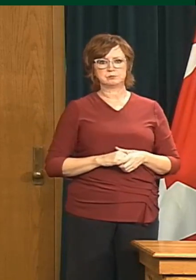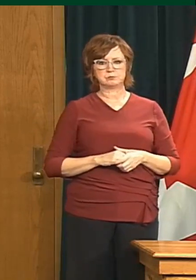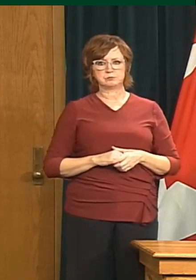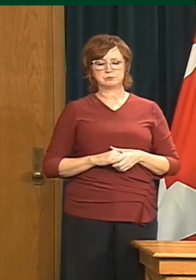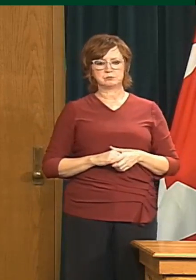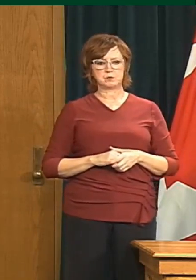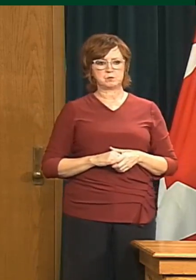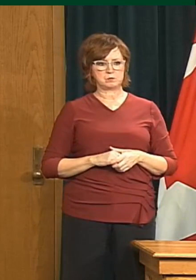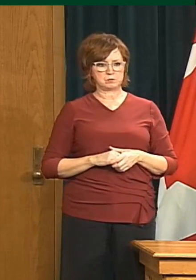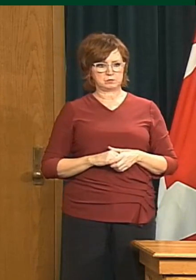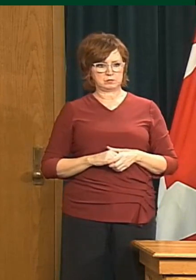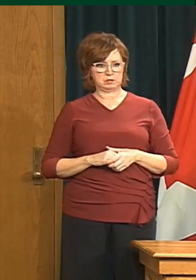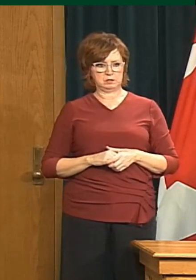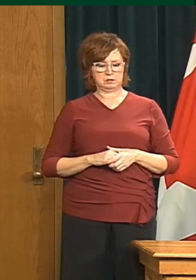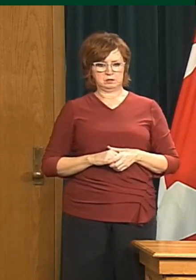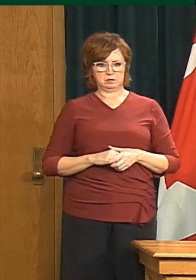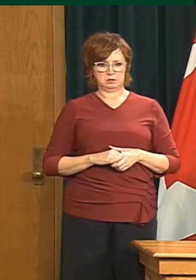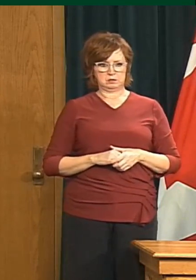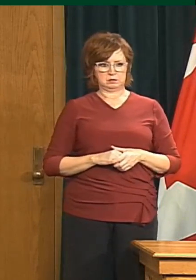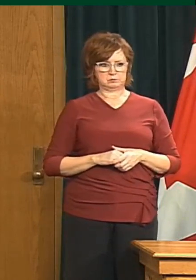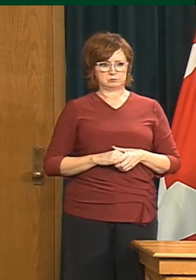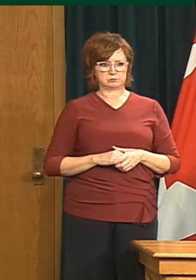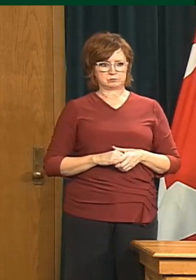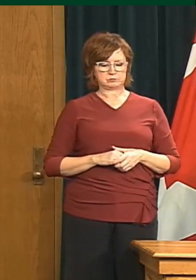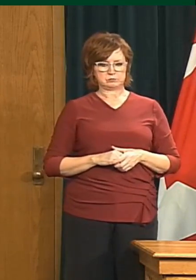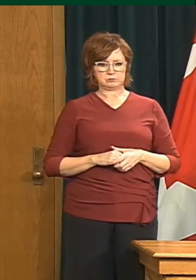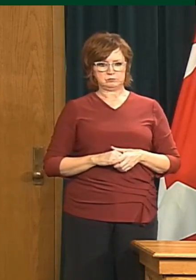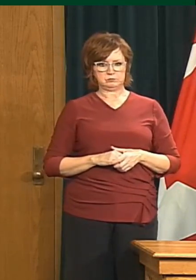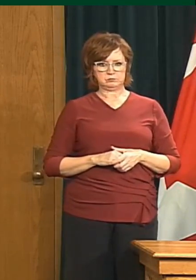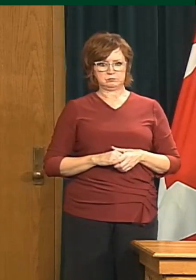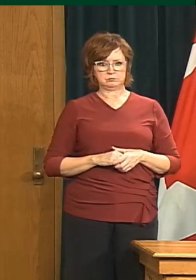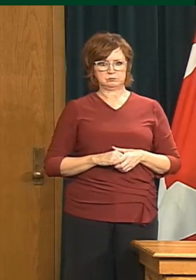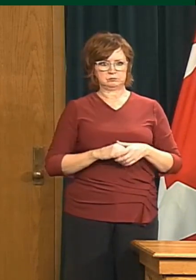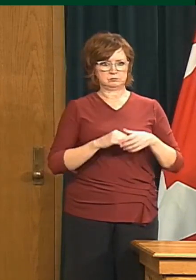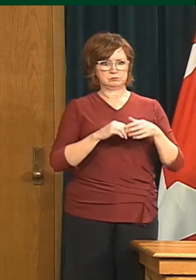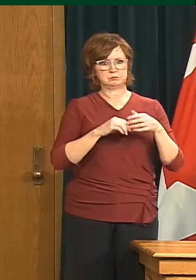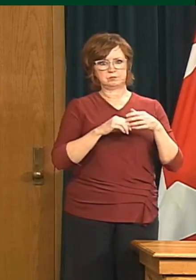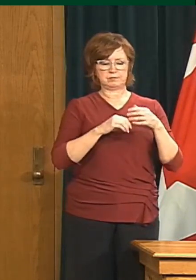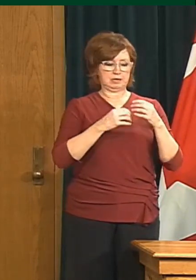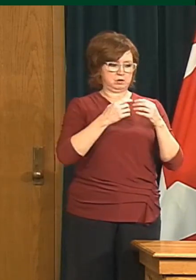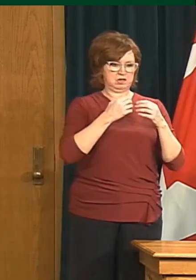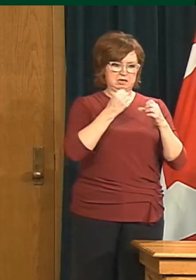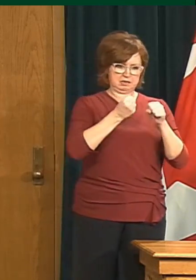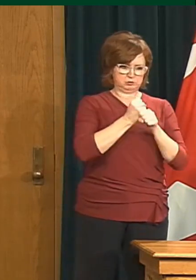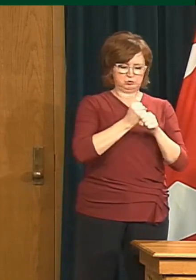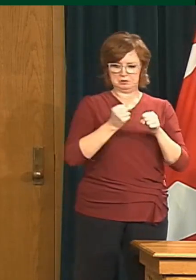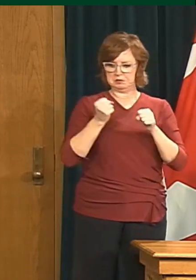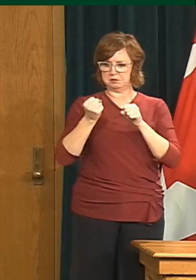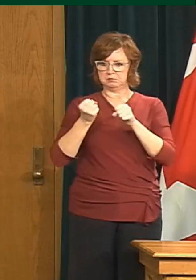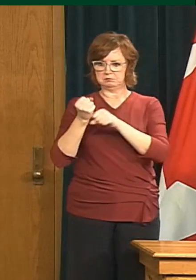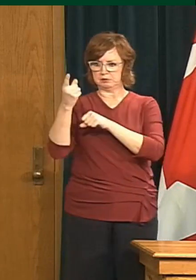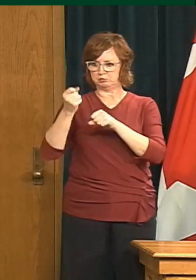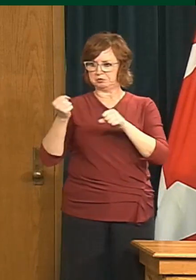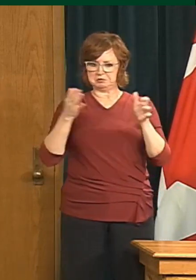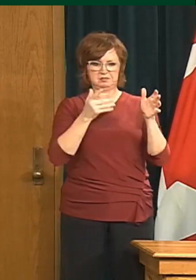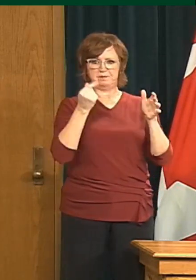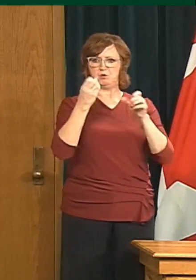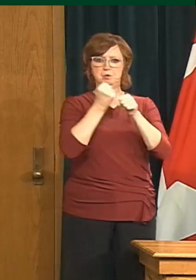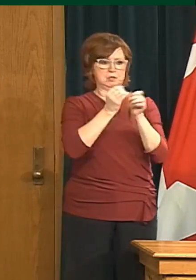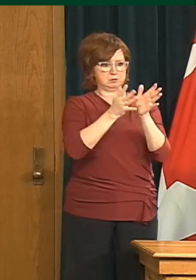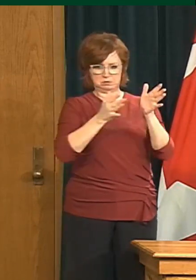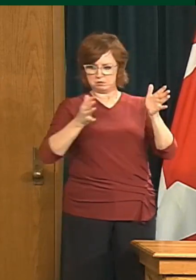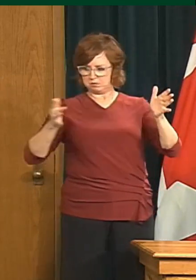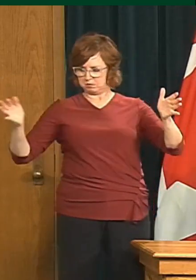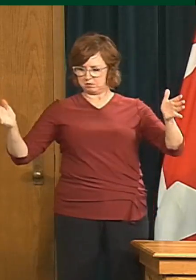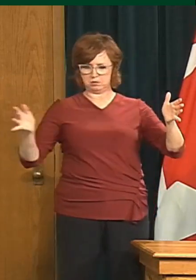not this year, over the course of the next couple budget cycles, what can taxpayers sort of expect? What can the civil service expect to sort of have to